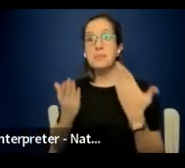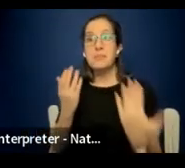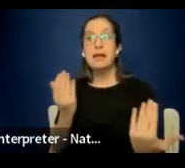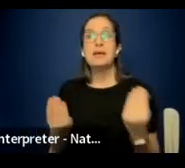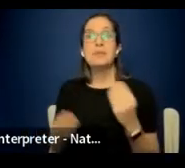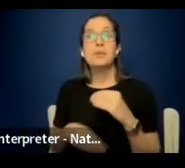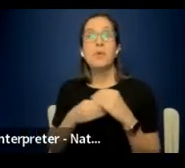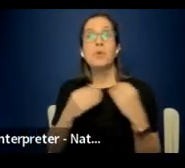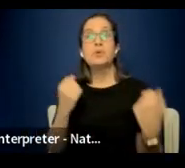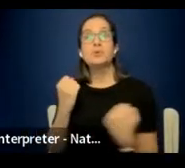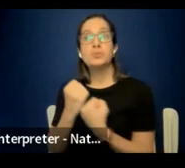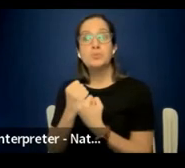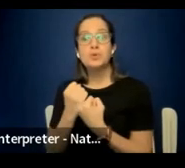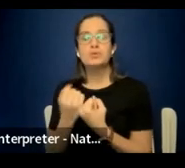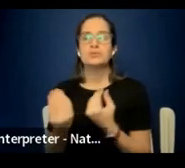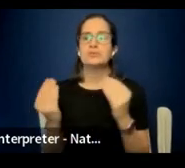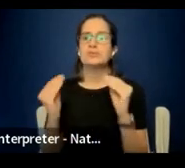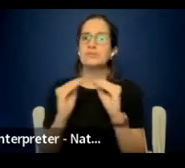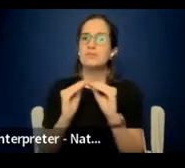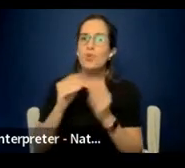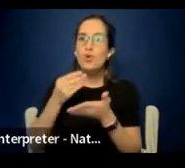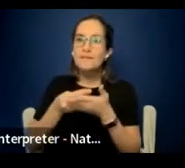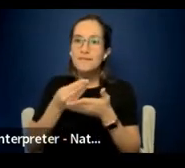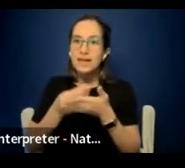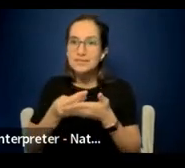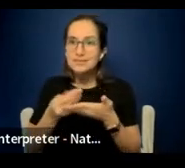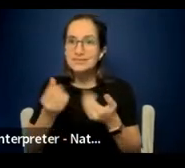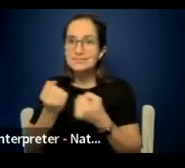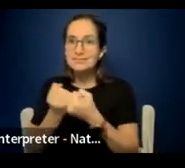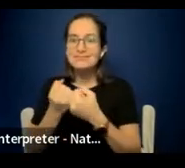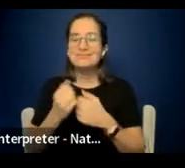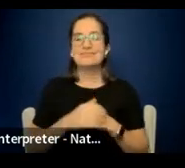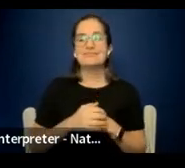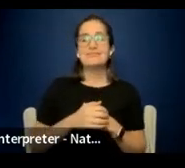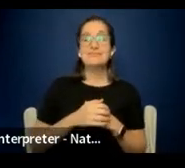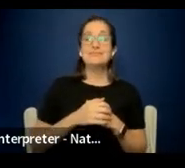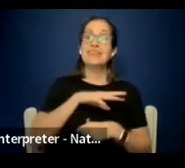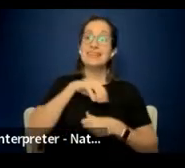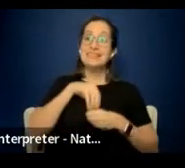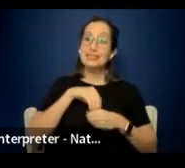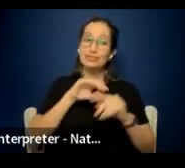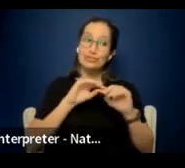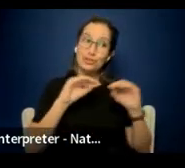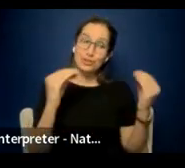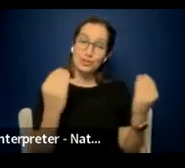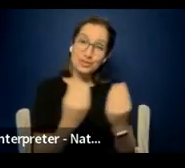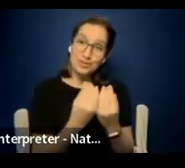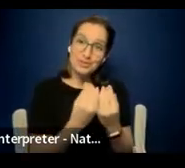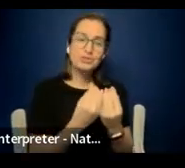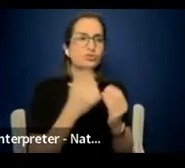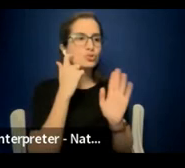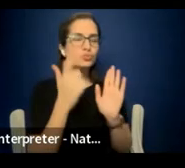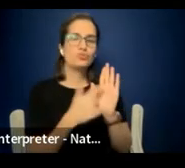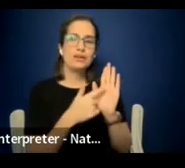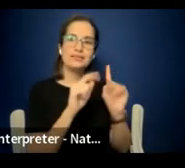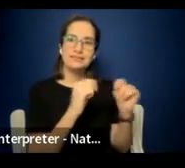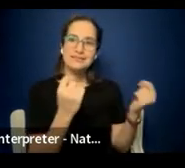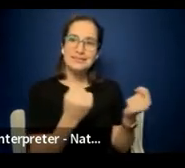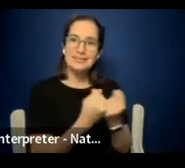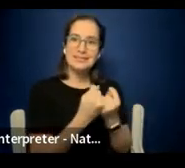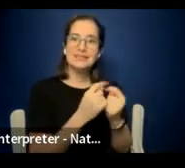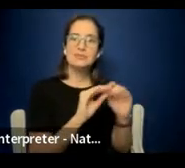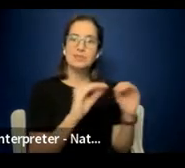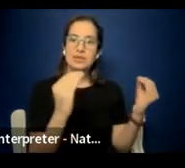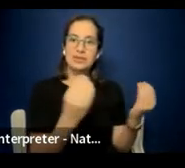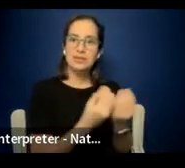maybe attract more funders. And internally, you recognize your team, you recognize the work that your organization is doing, it contributes